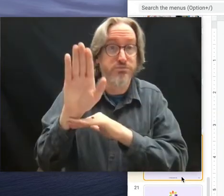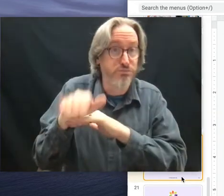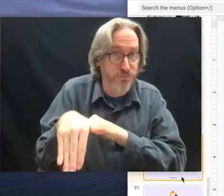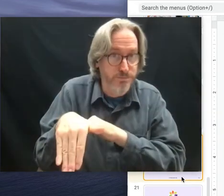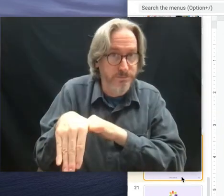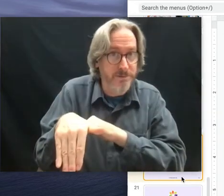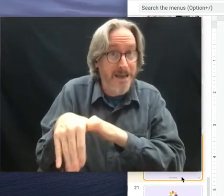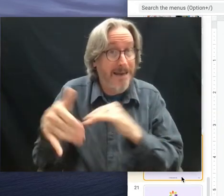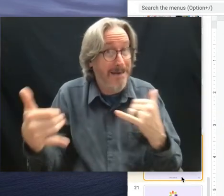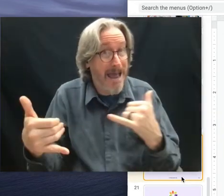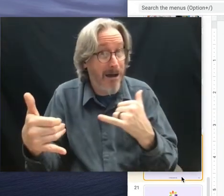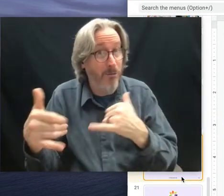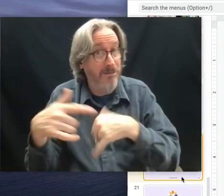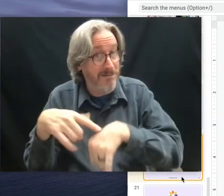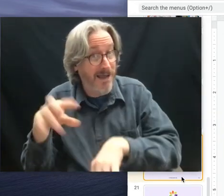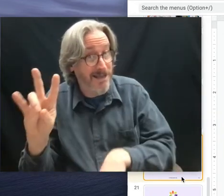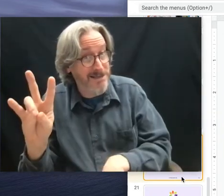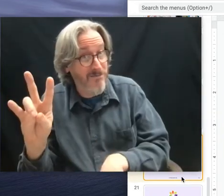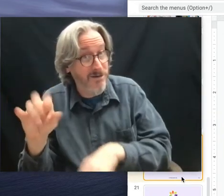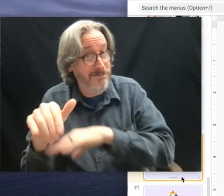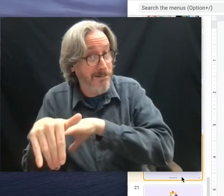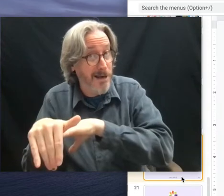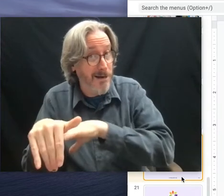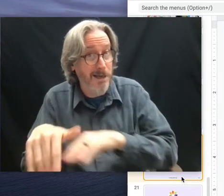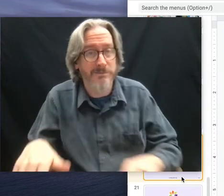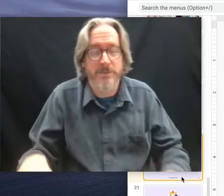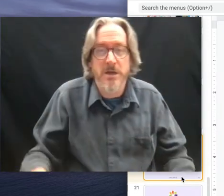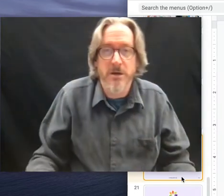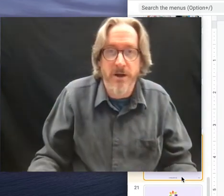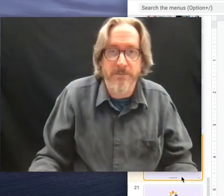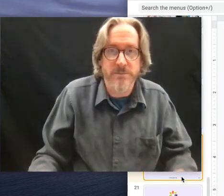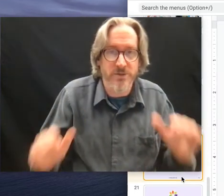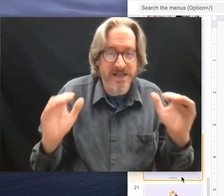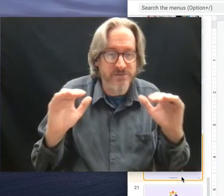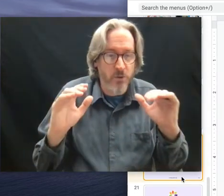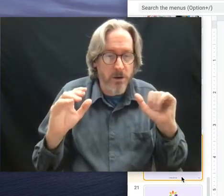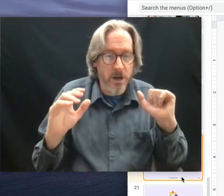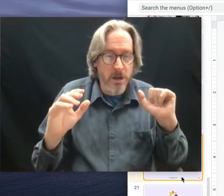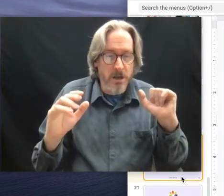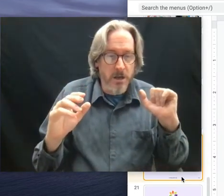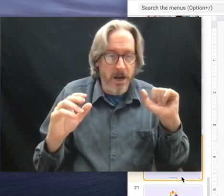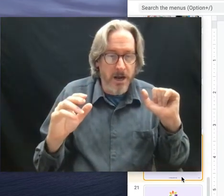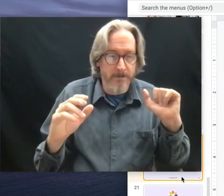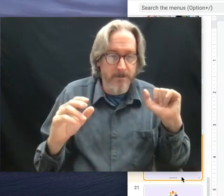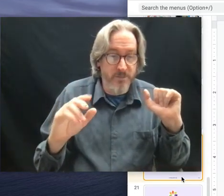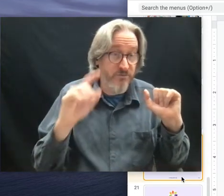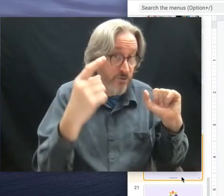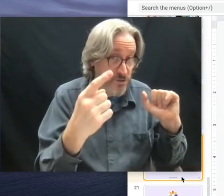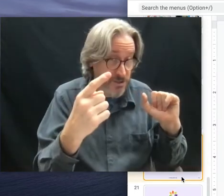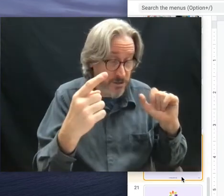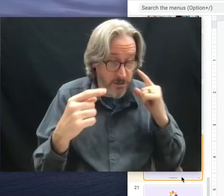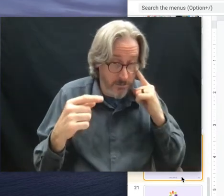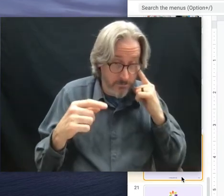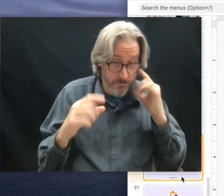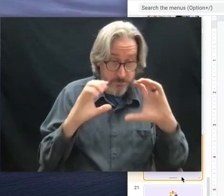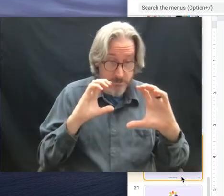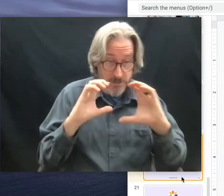Or now at 7 at night. Right? So that's for the